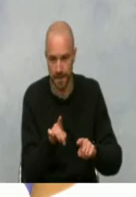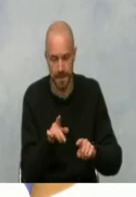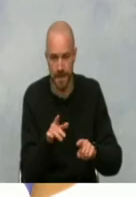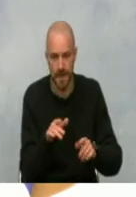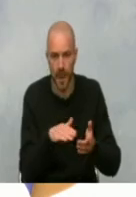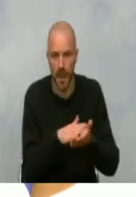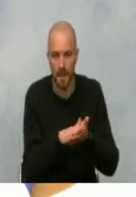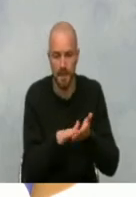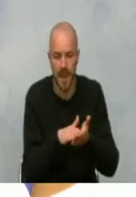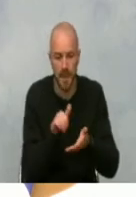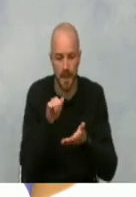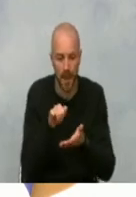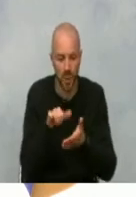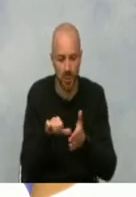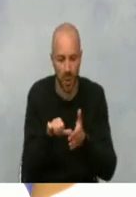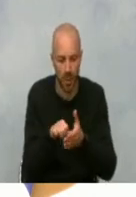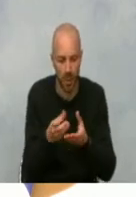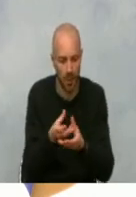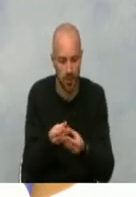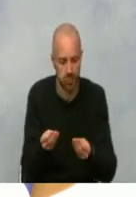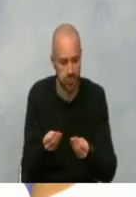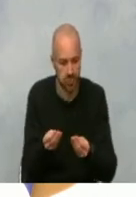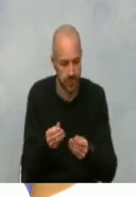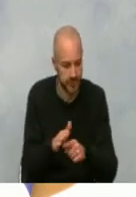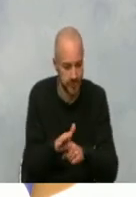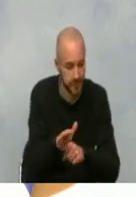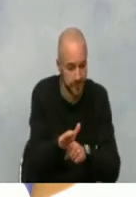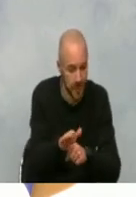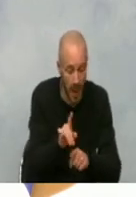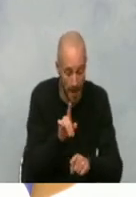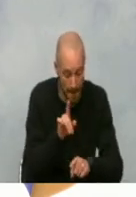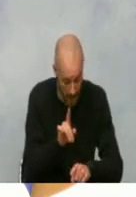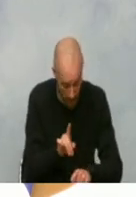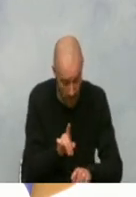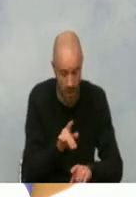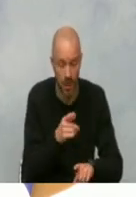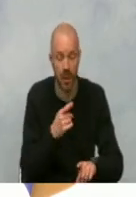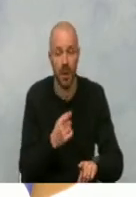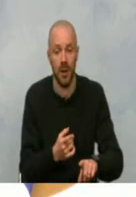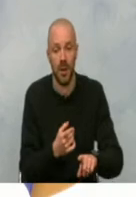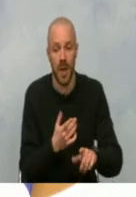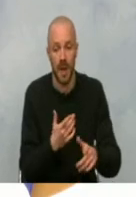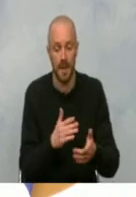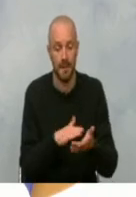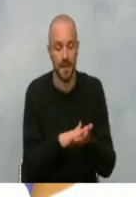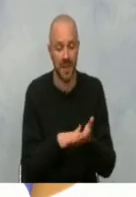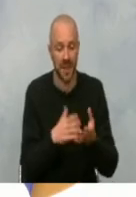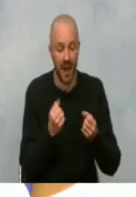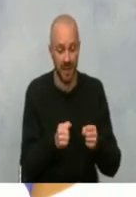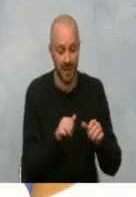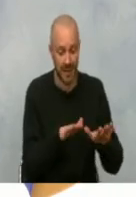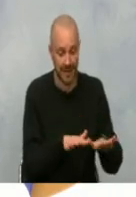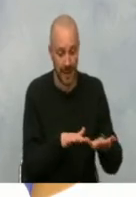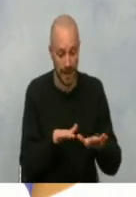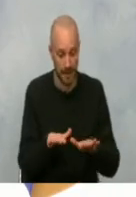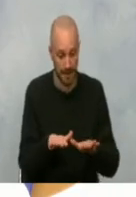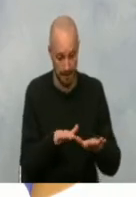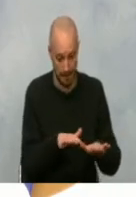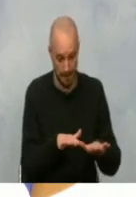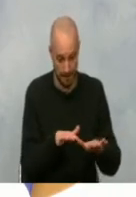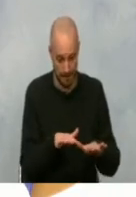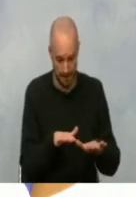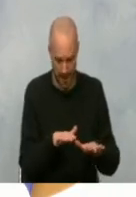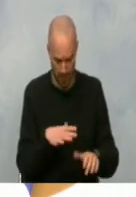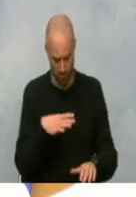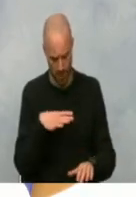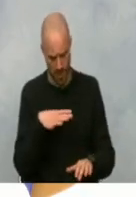budget problems, right, in the long term. But what it does do is give time to prepare and to adapt